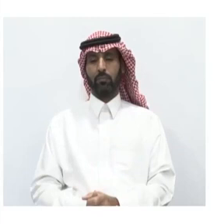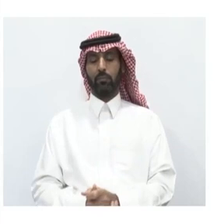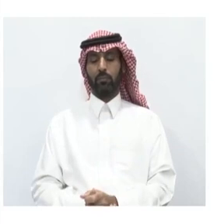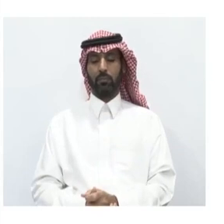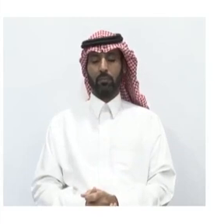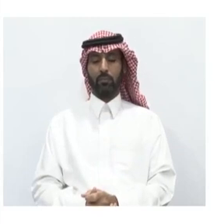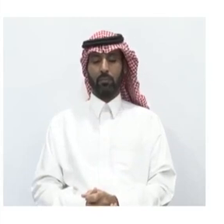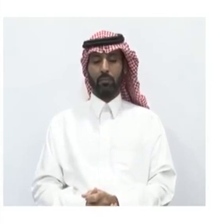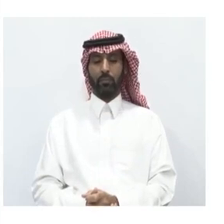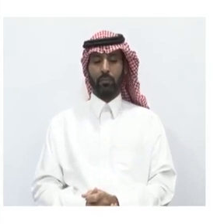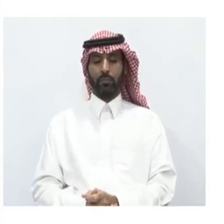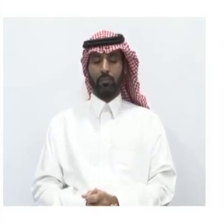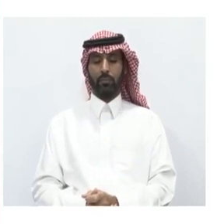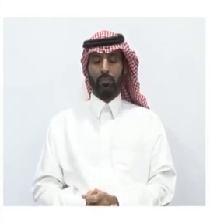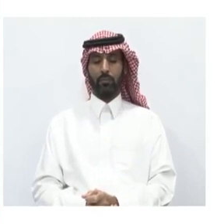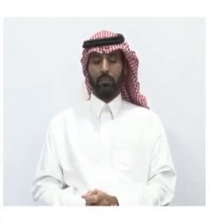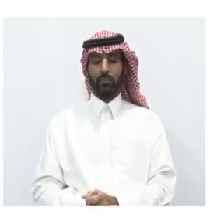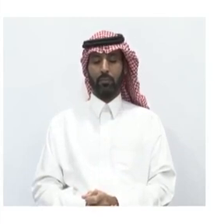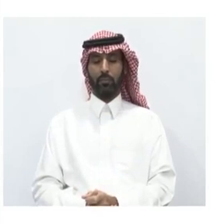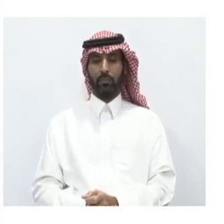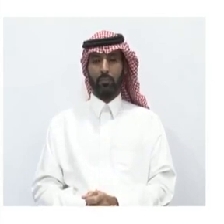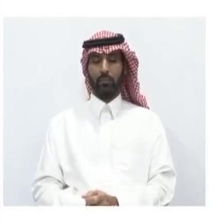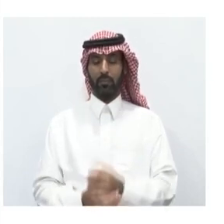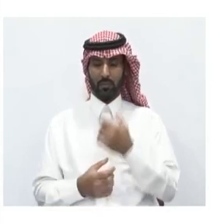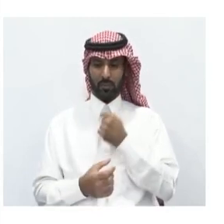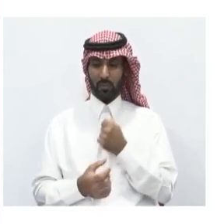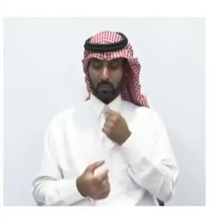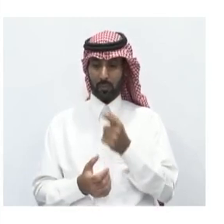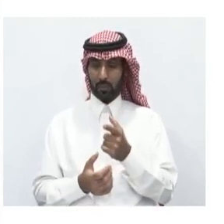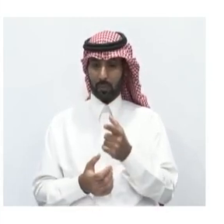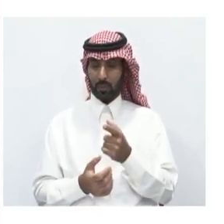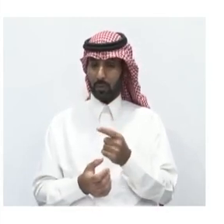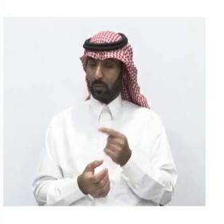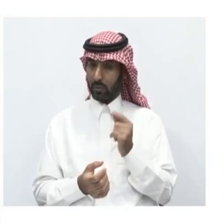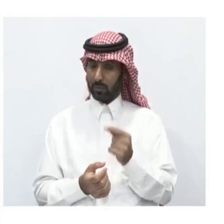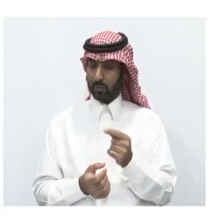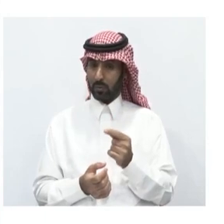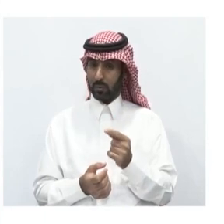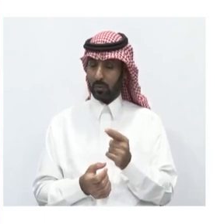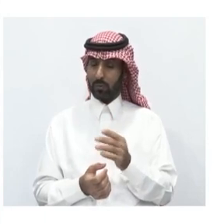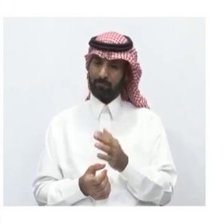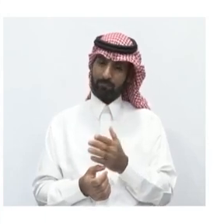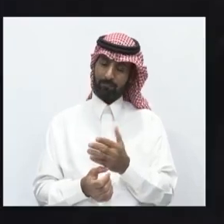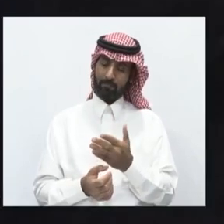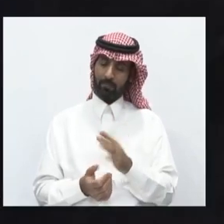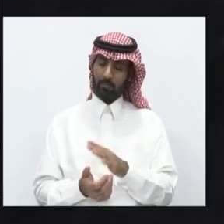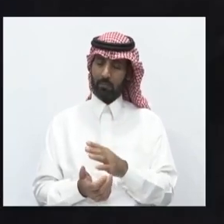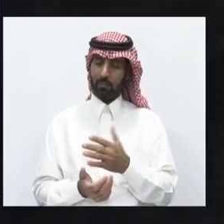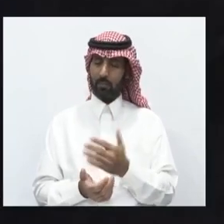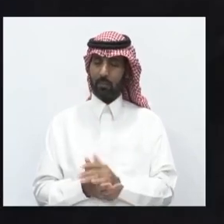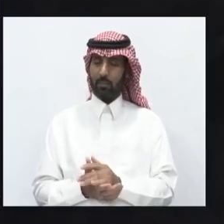expressions crummy and drag formal or informal expressions? Are they formal or